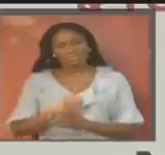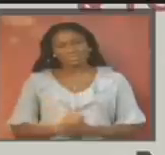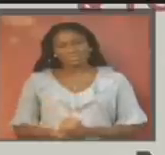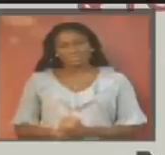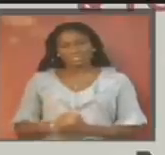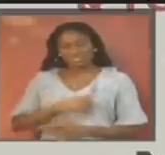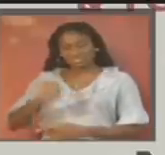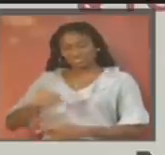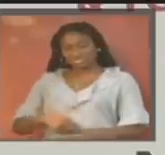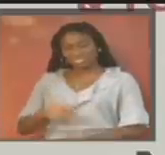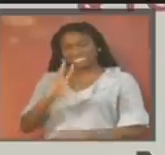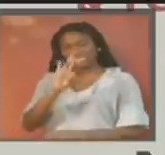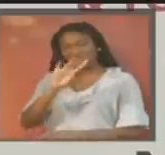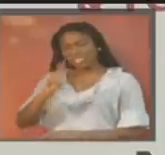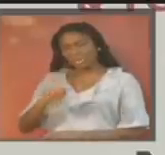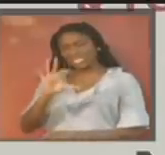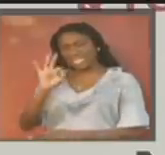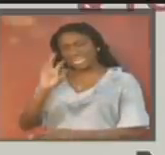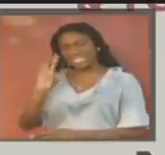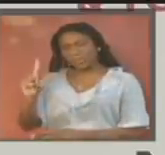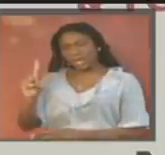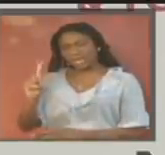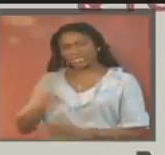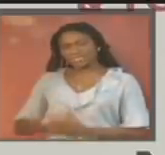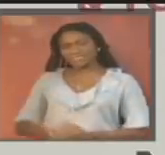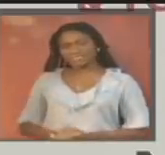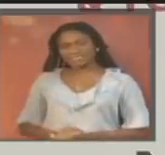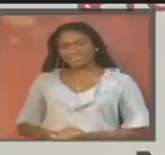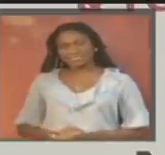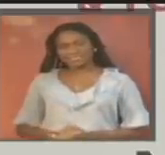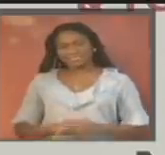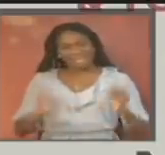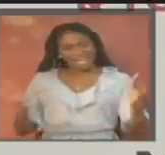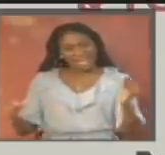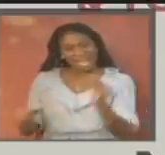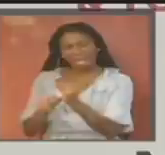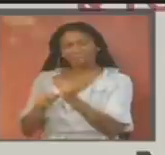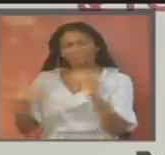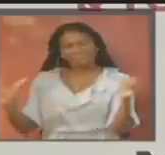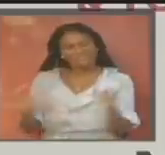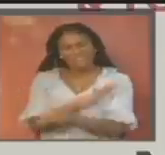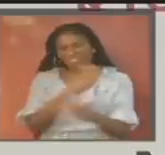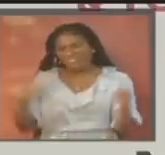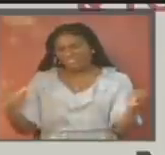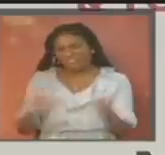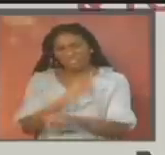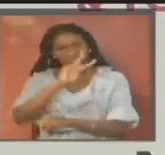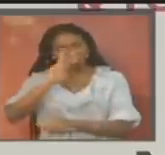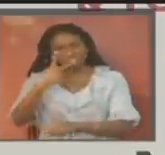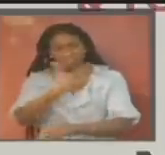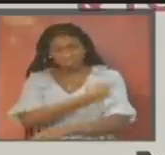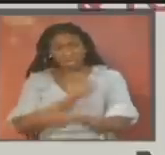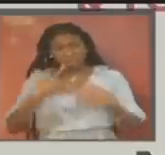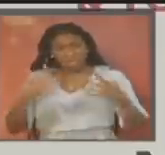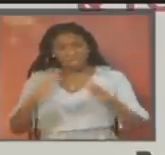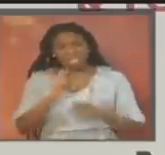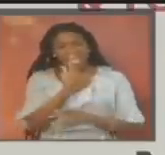83,554, Sinopharm 74,961, and our total persons fully vaccinated to date second dose